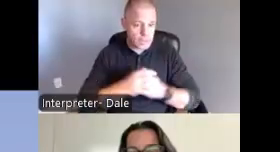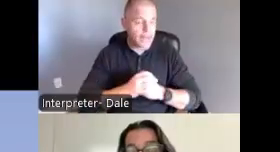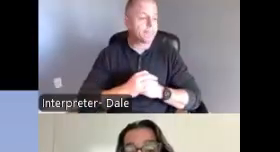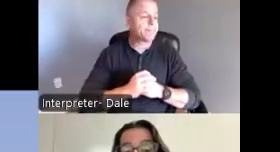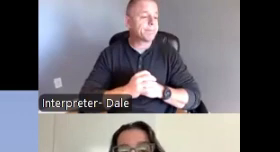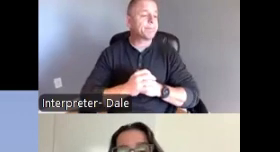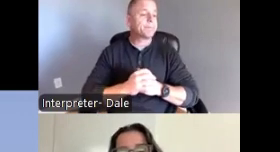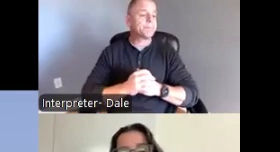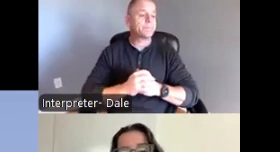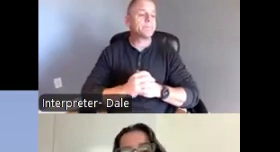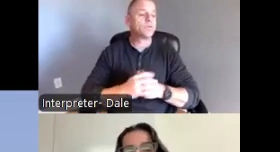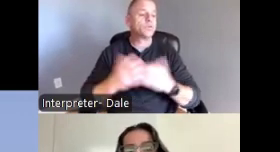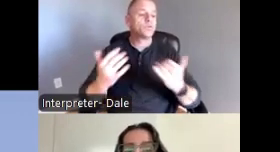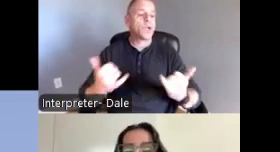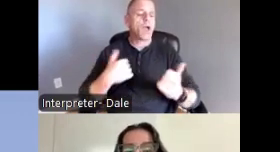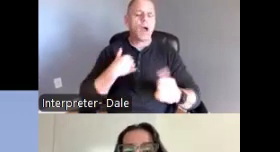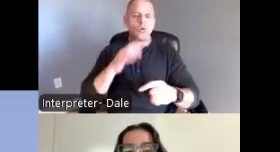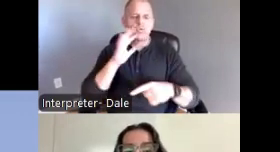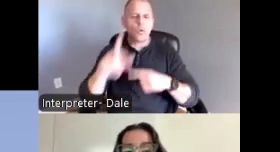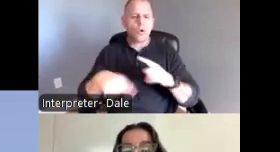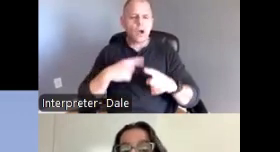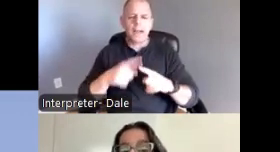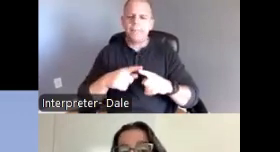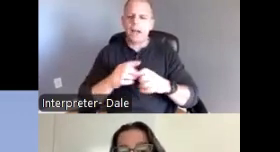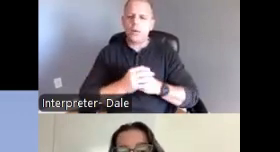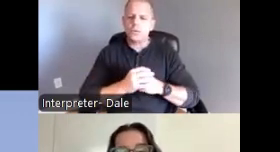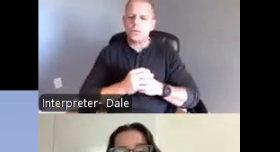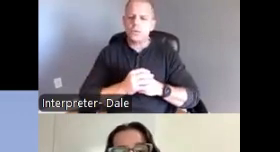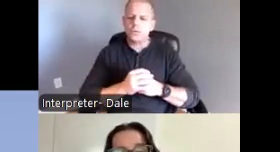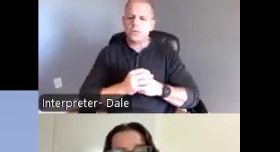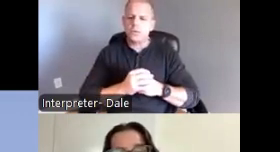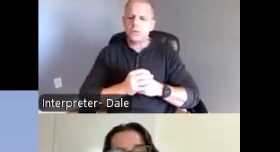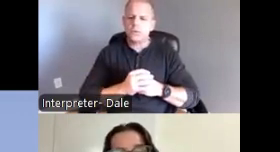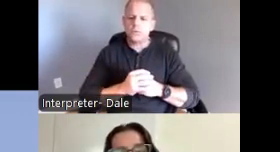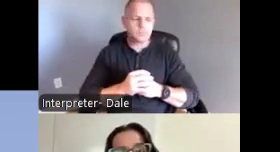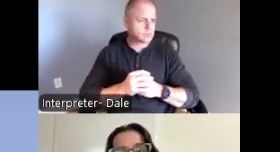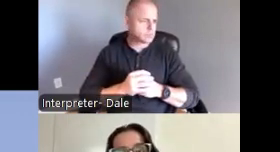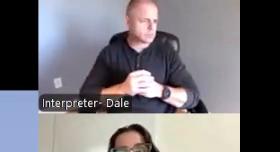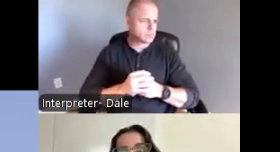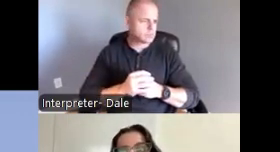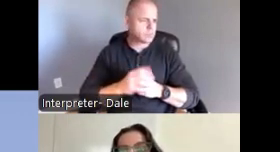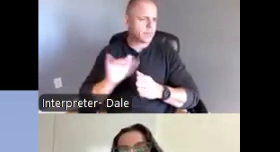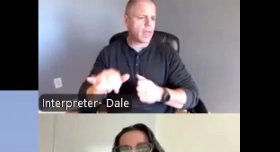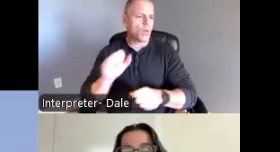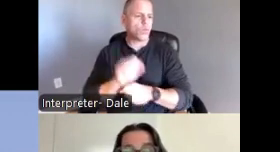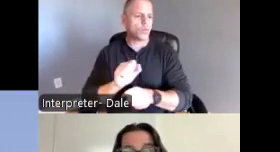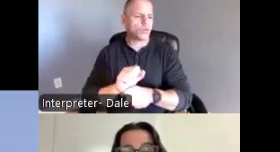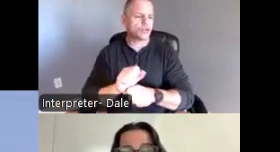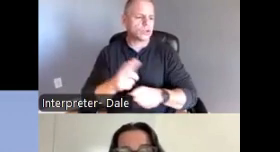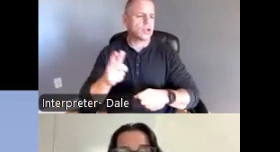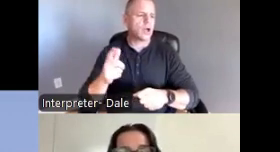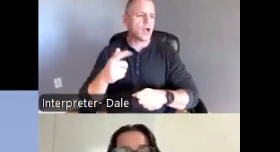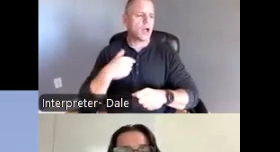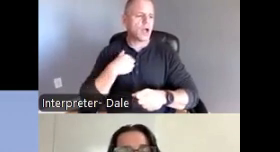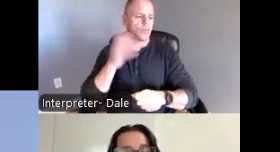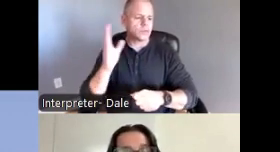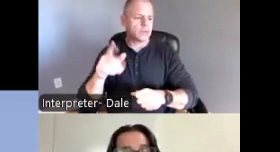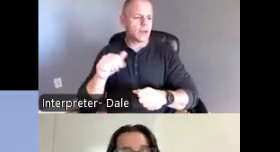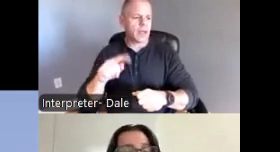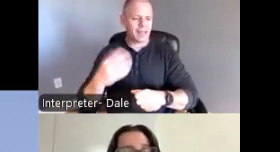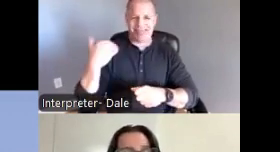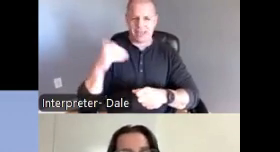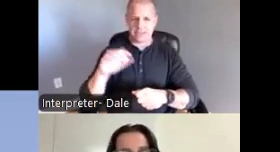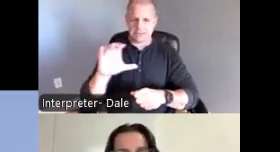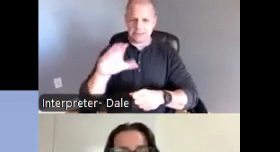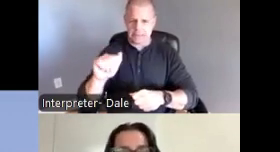be talking about the poster, the work I presented in the last CCAC